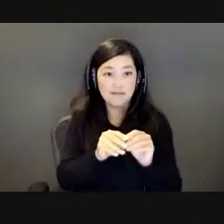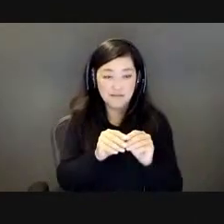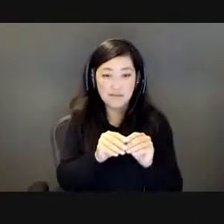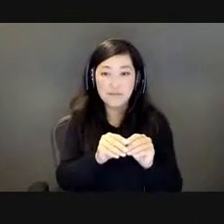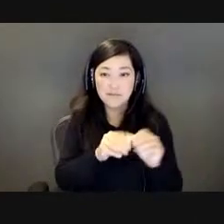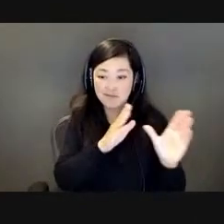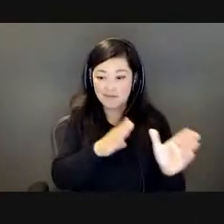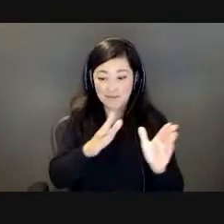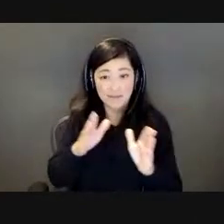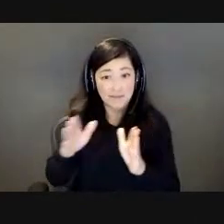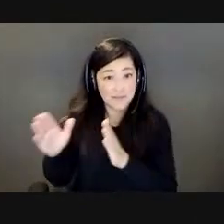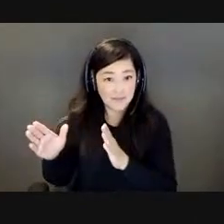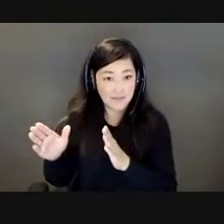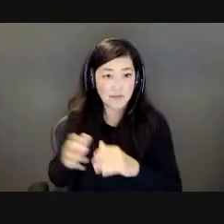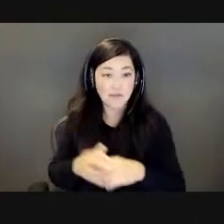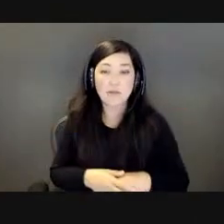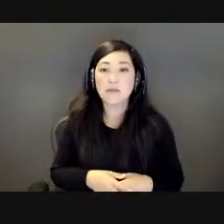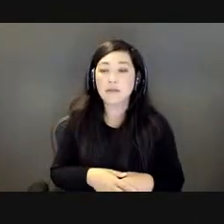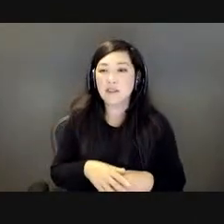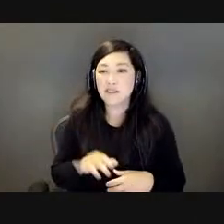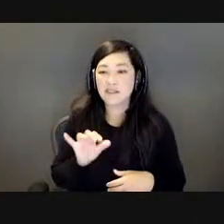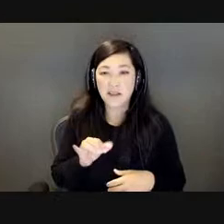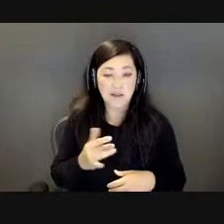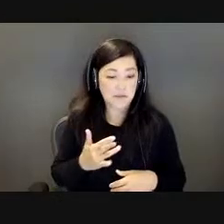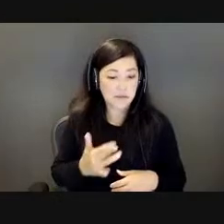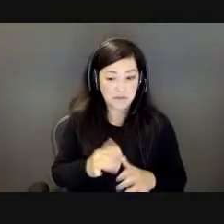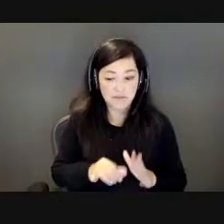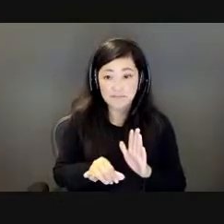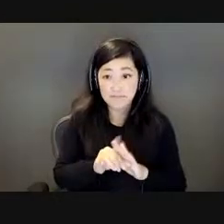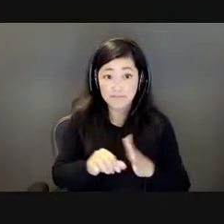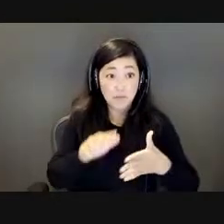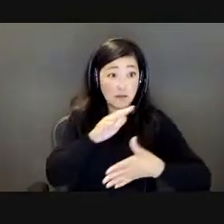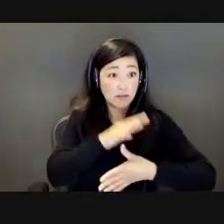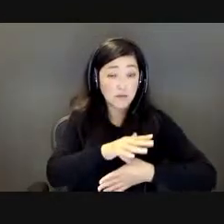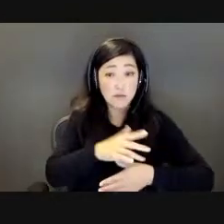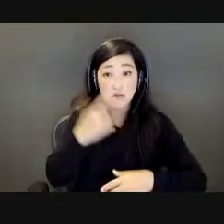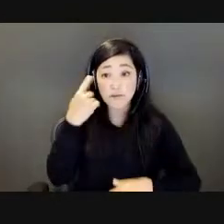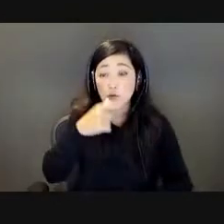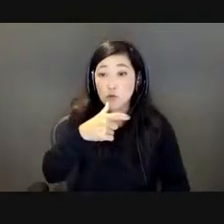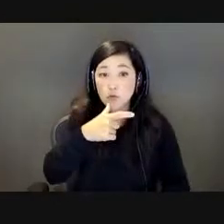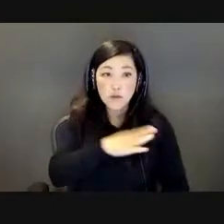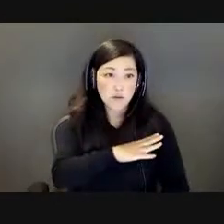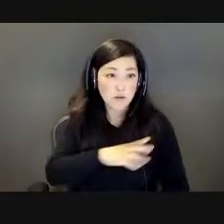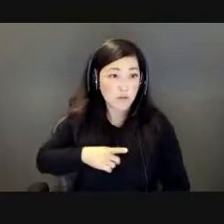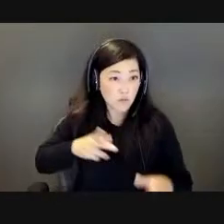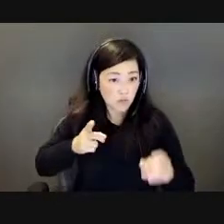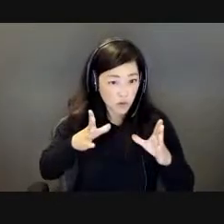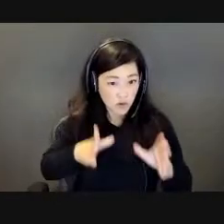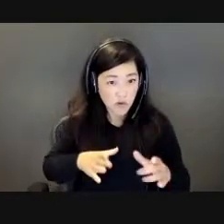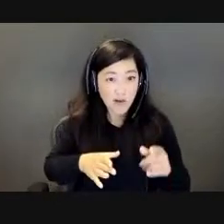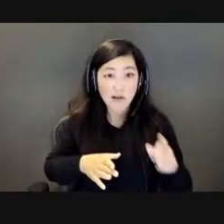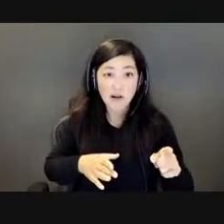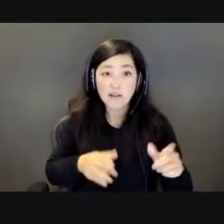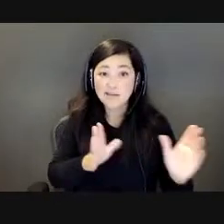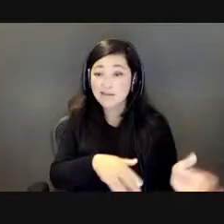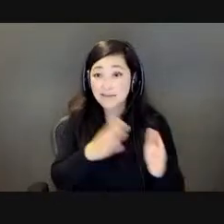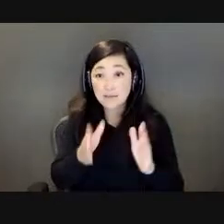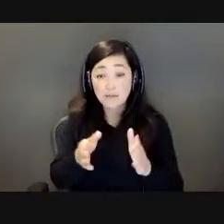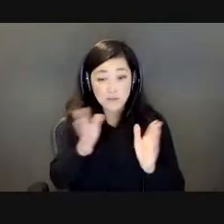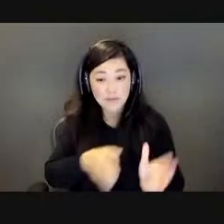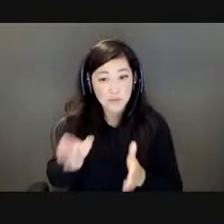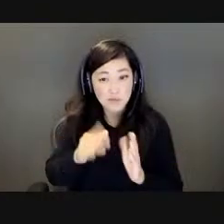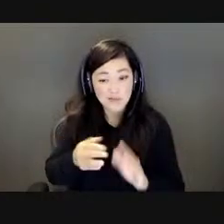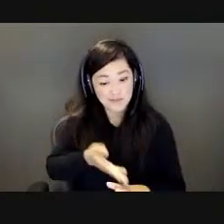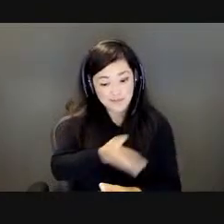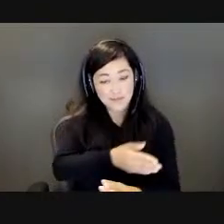really identifying priorities at the Board of Directors level for Accessibility Standards Canada, preparing preliminary documents